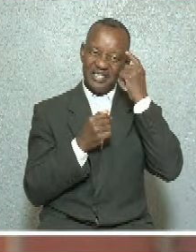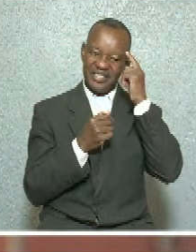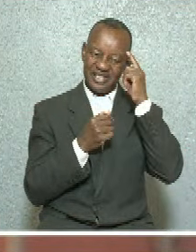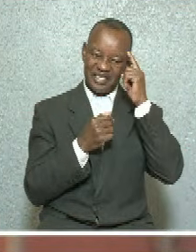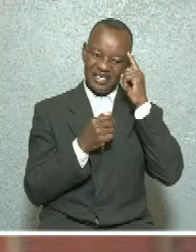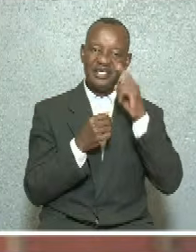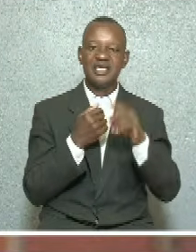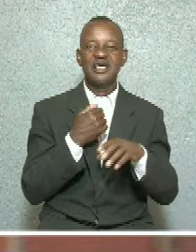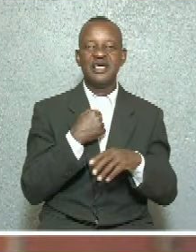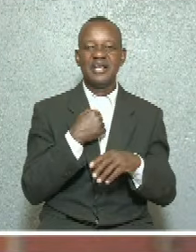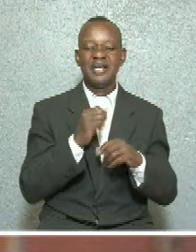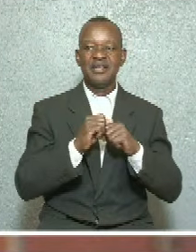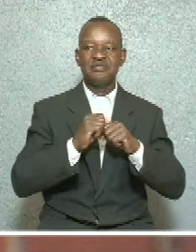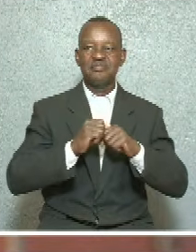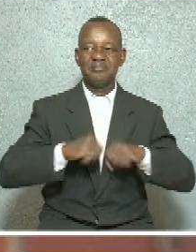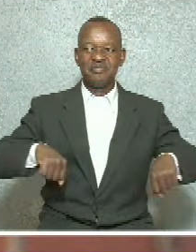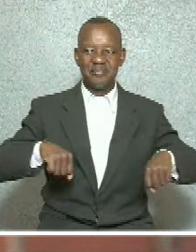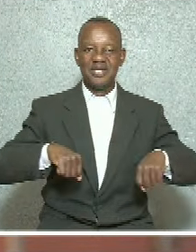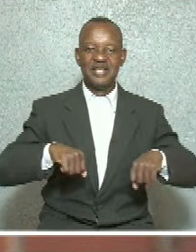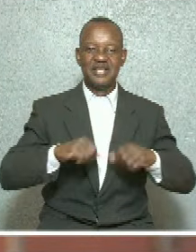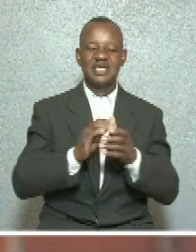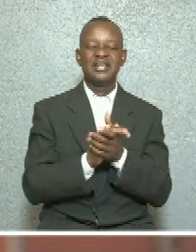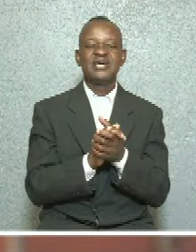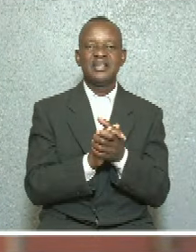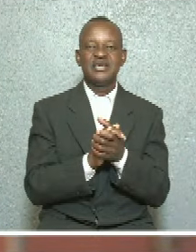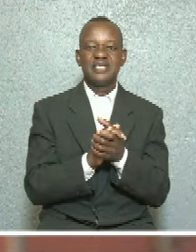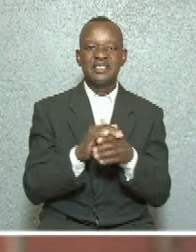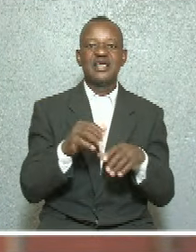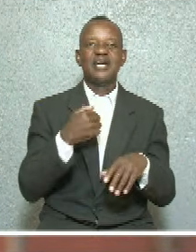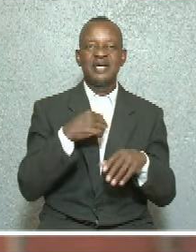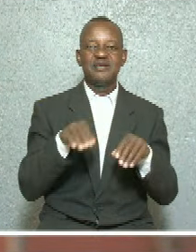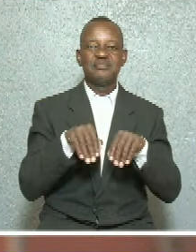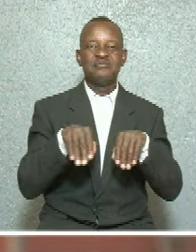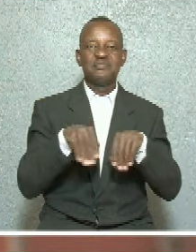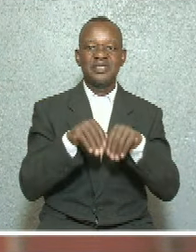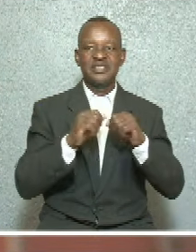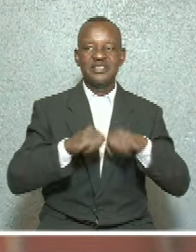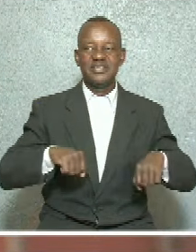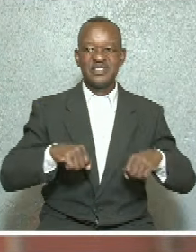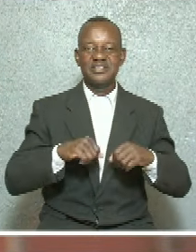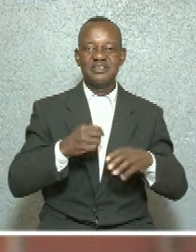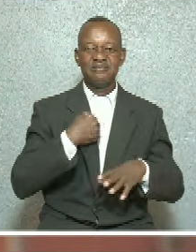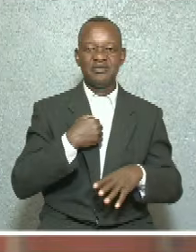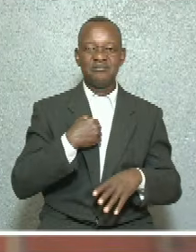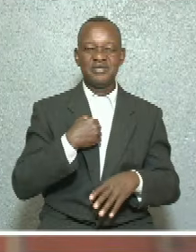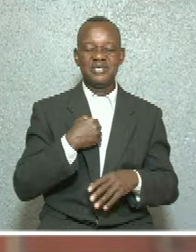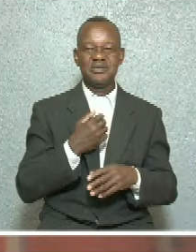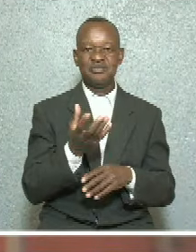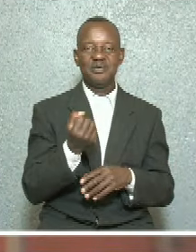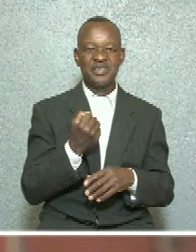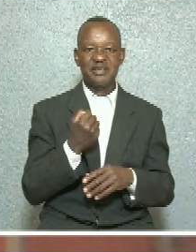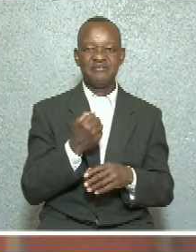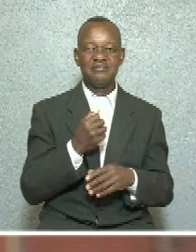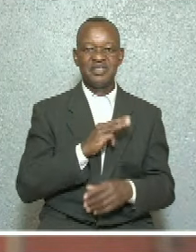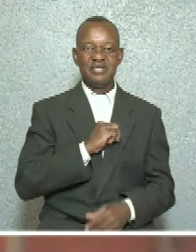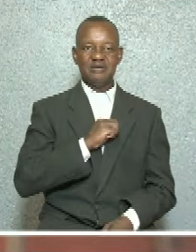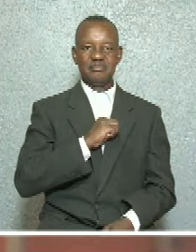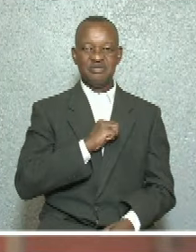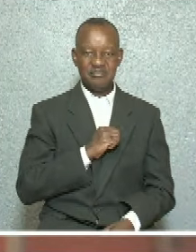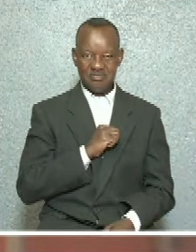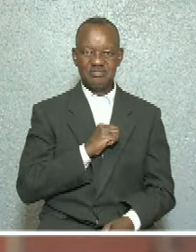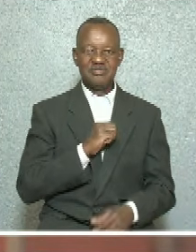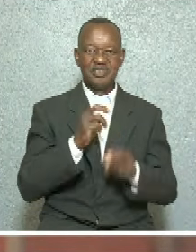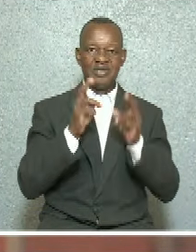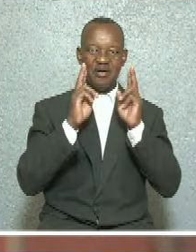to learn how to be confident. Confident in myself, confident in my abilities, just